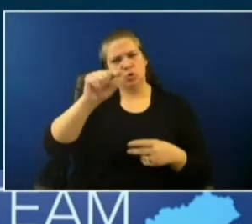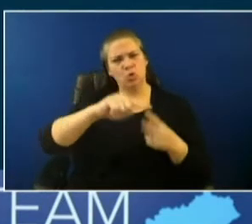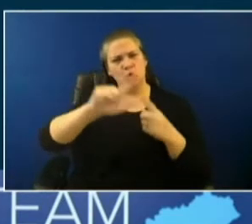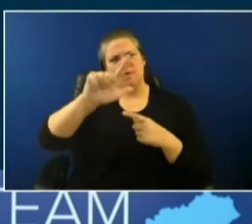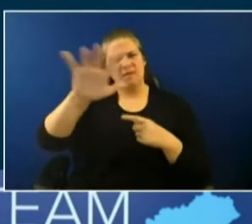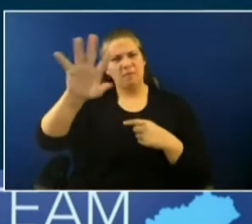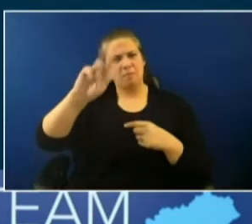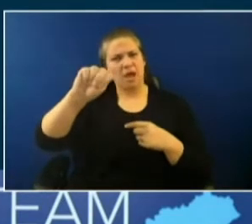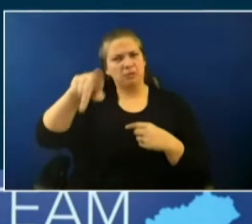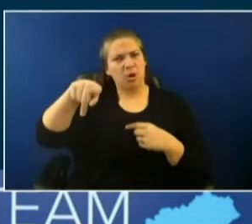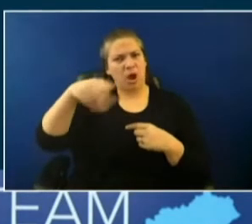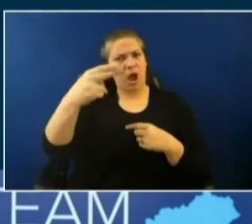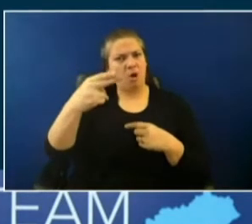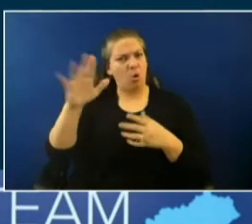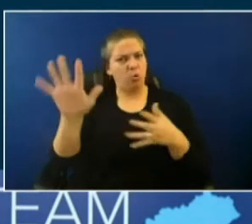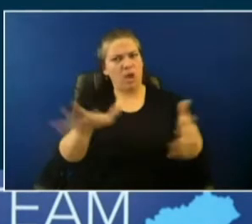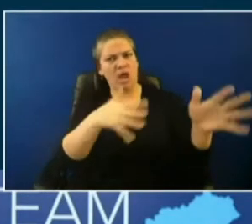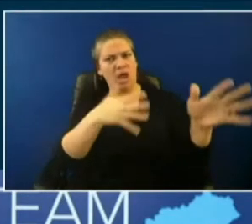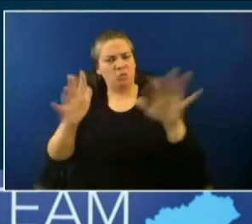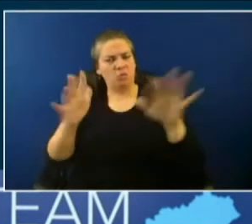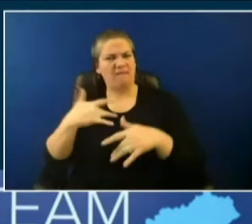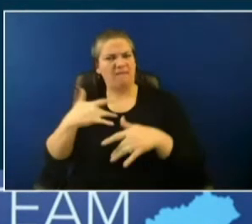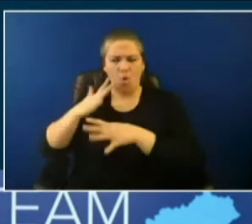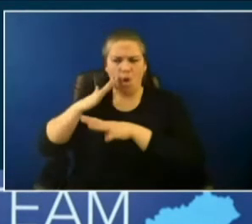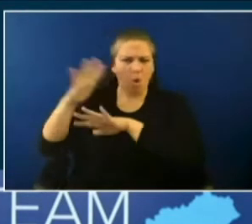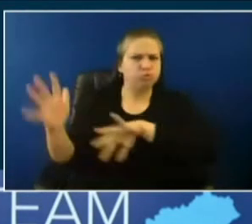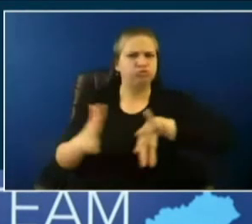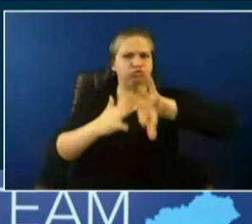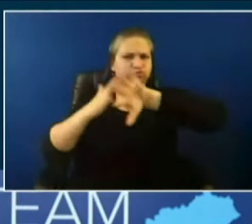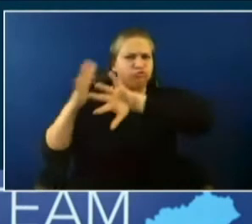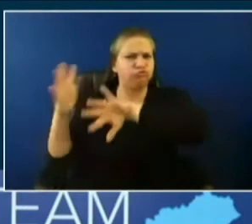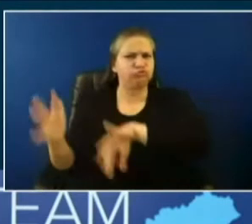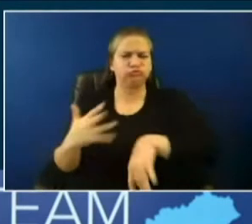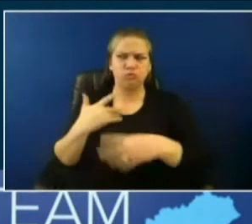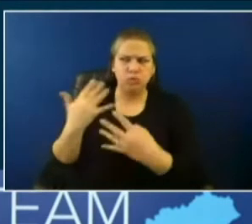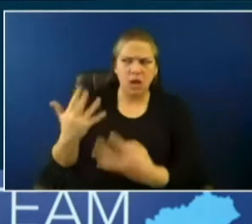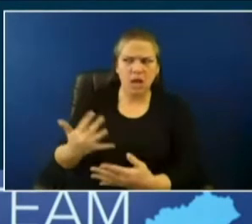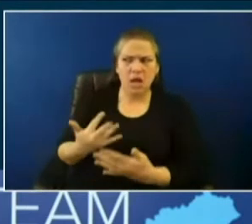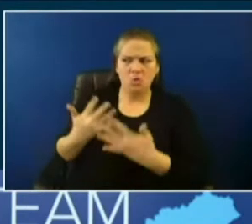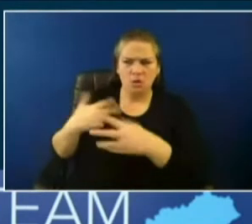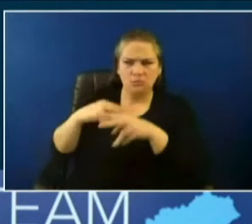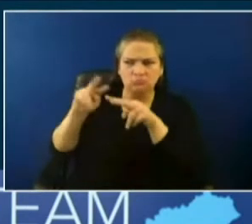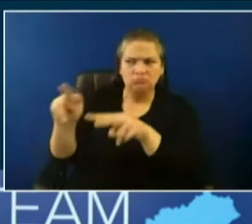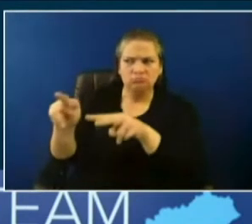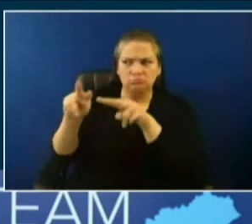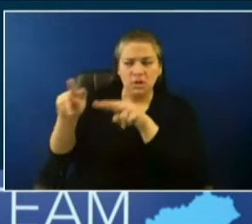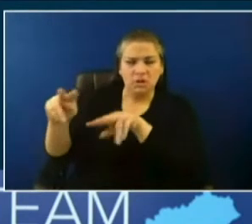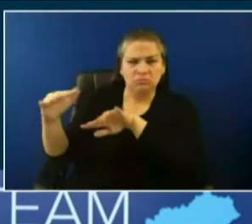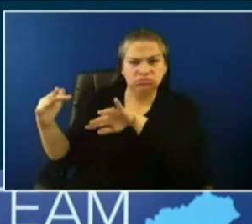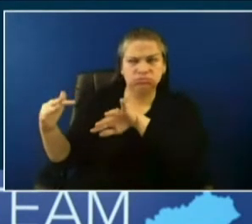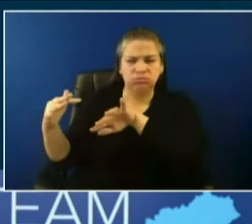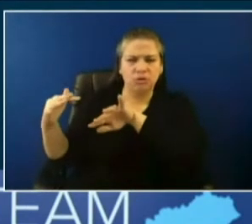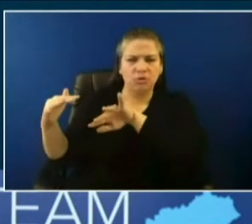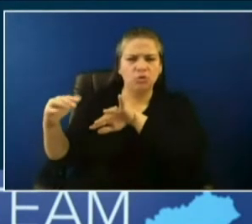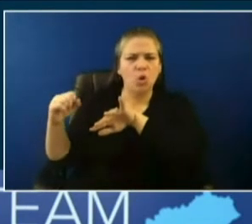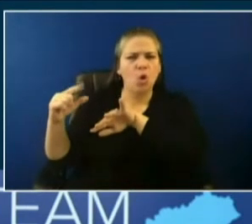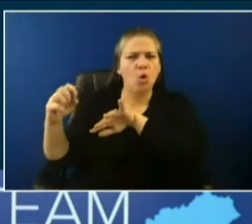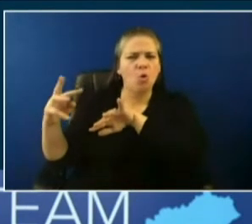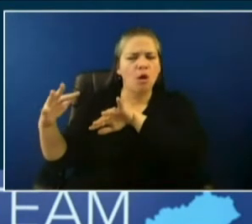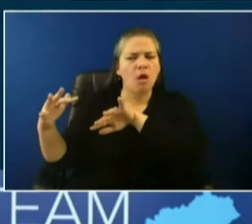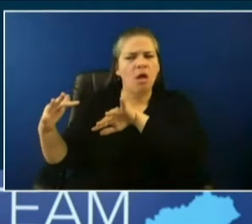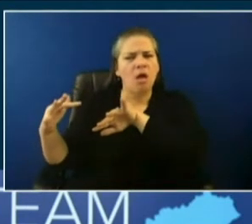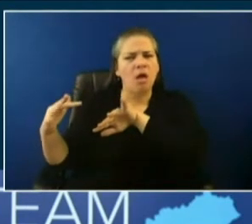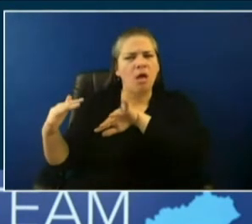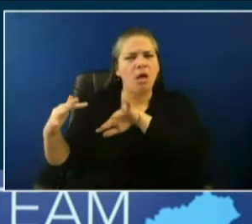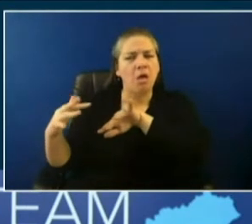that assists in pushing the system south. But the bottom line is it's late developing. So that gives us some better